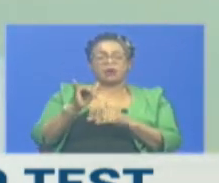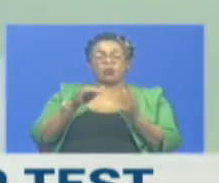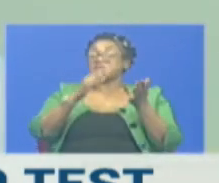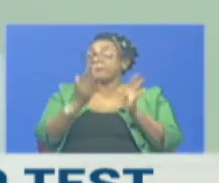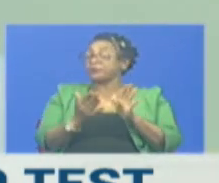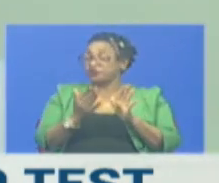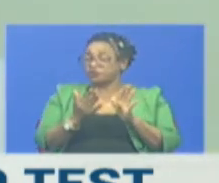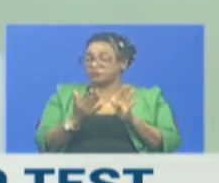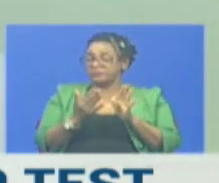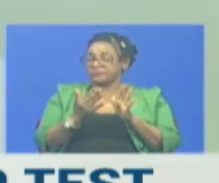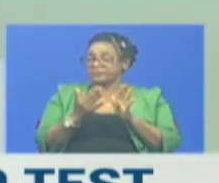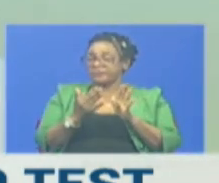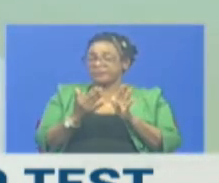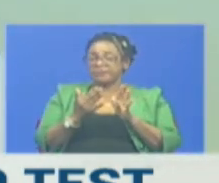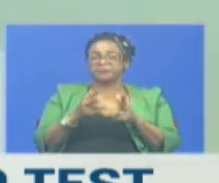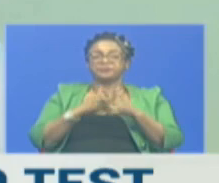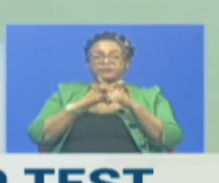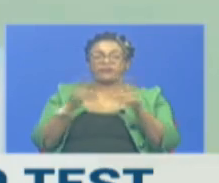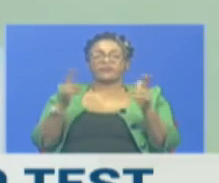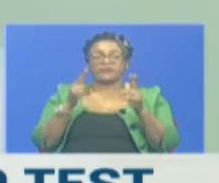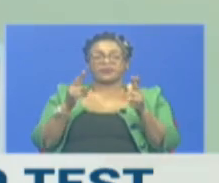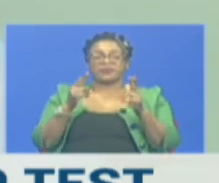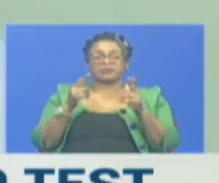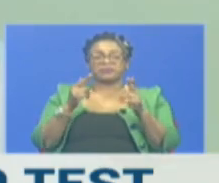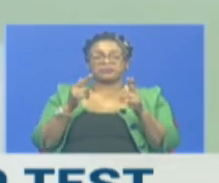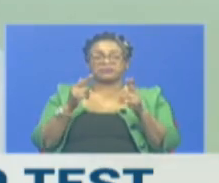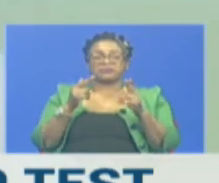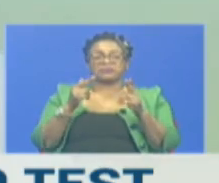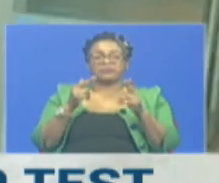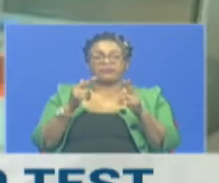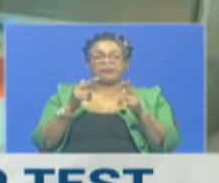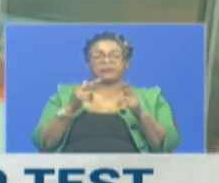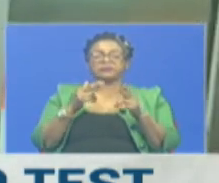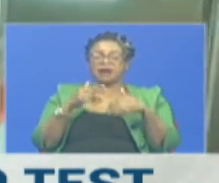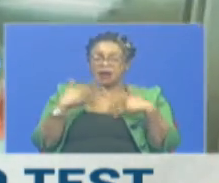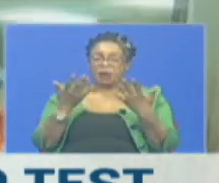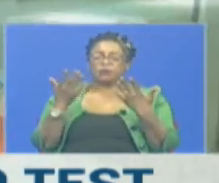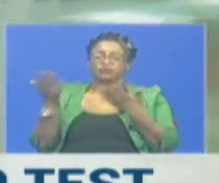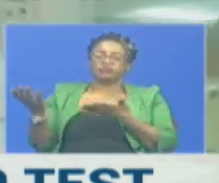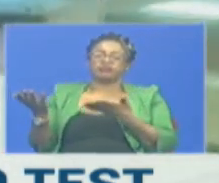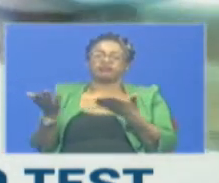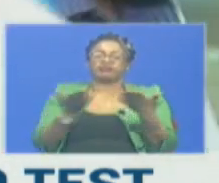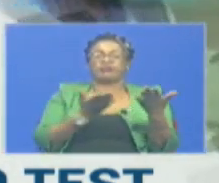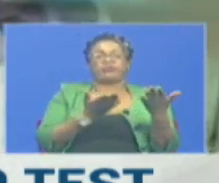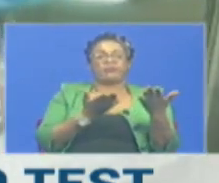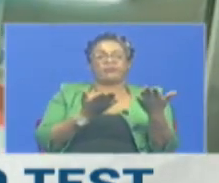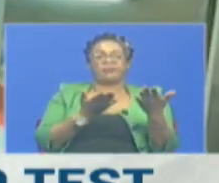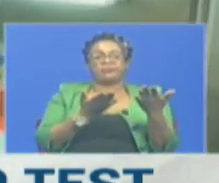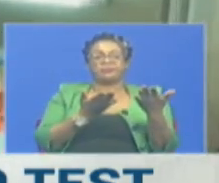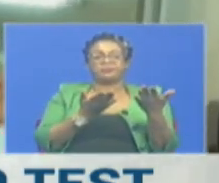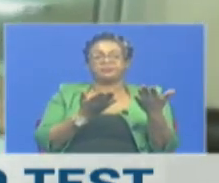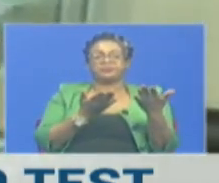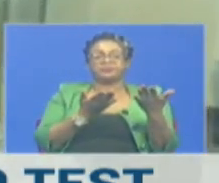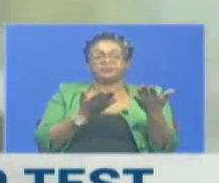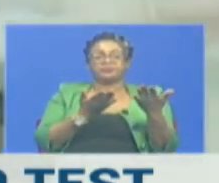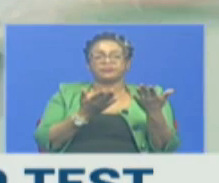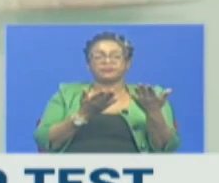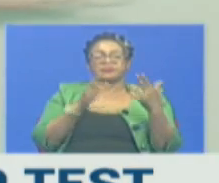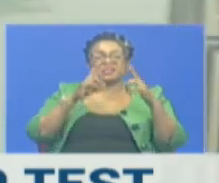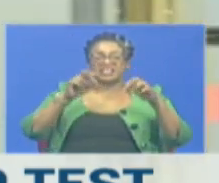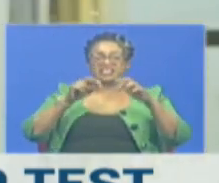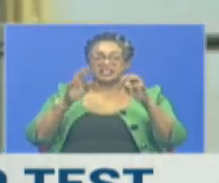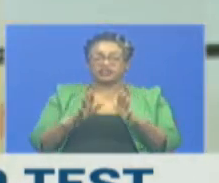and we started making the virus transport media. We have Researcher Julius